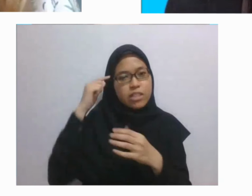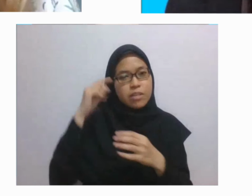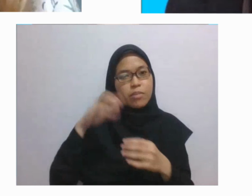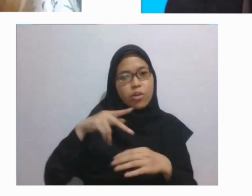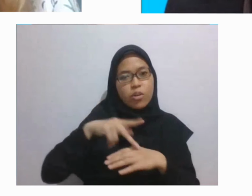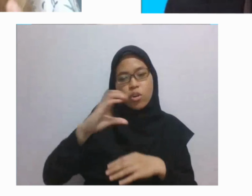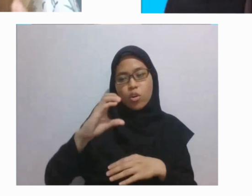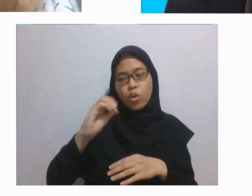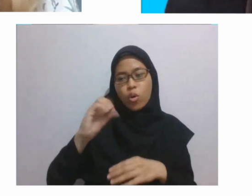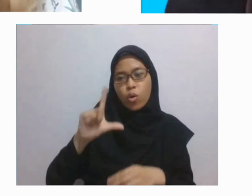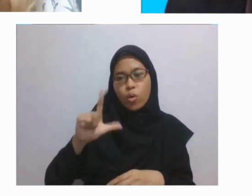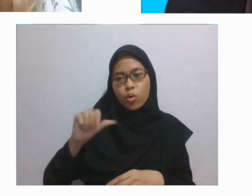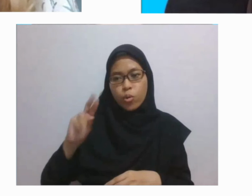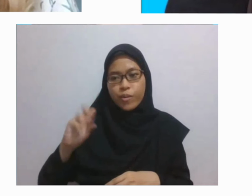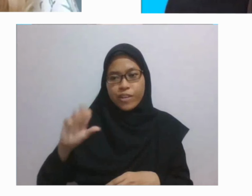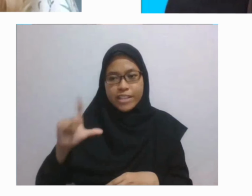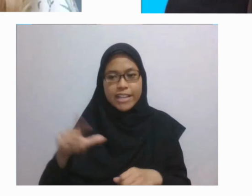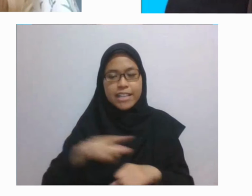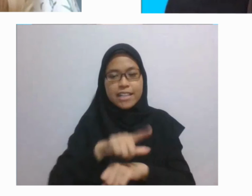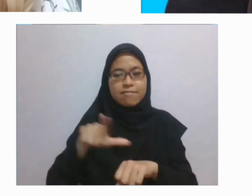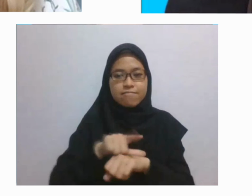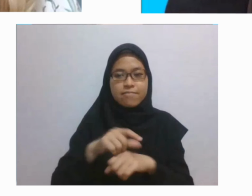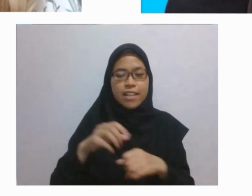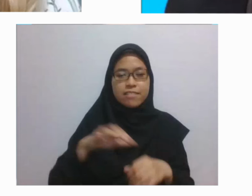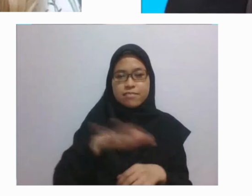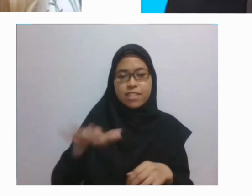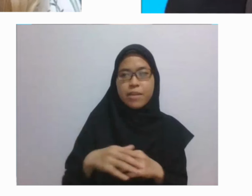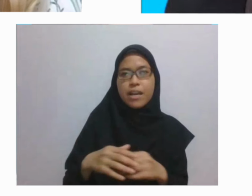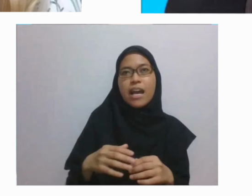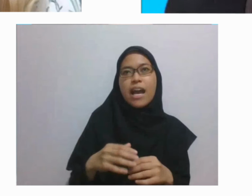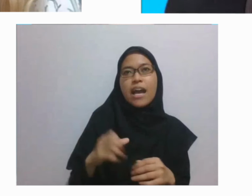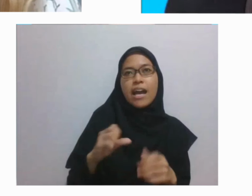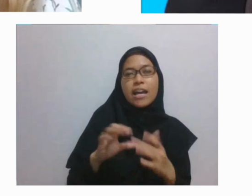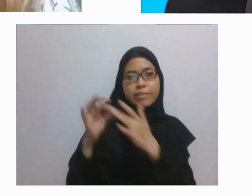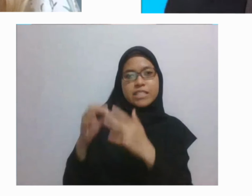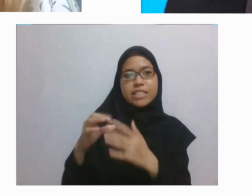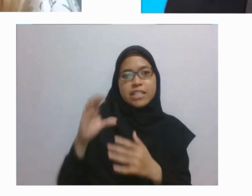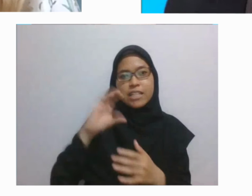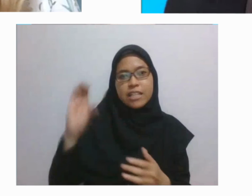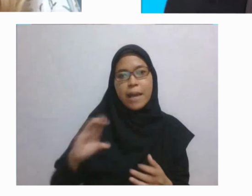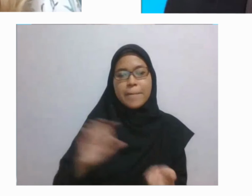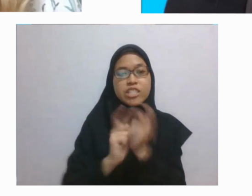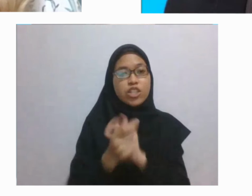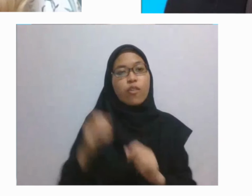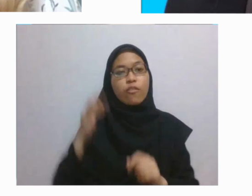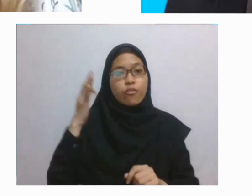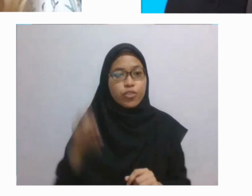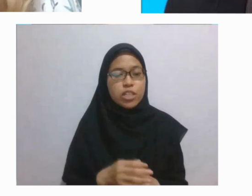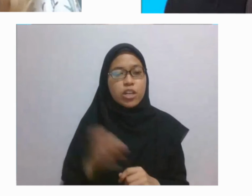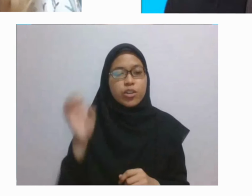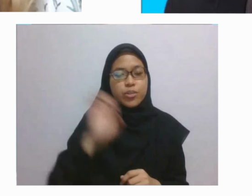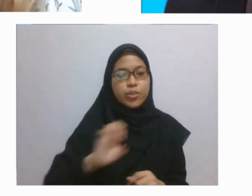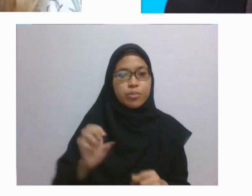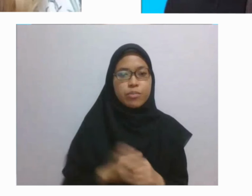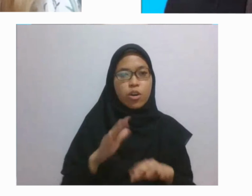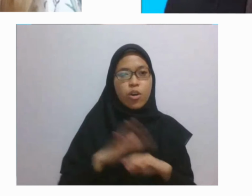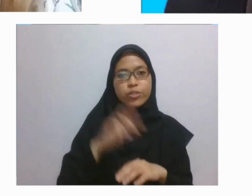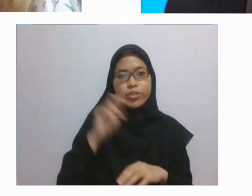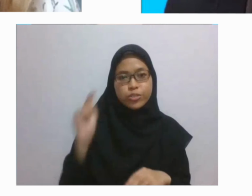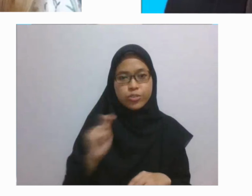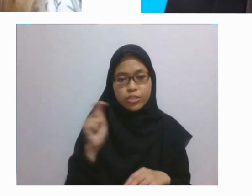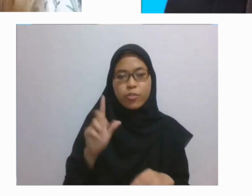when we think about the climate change of the future. I was at the European Urban Forestry Days talks on Tuesday, and one of the most interesting